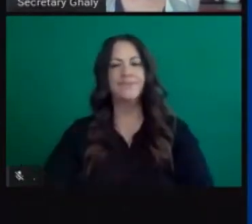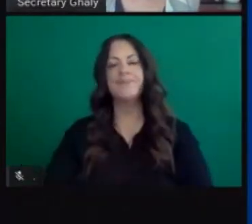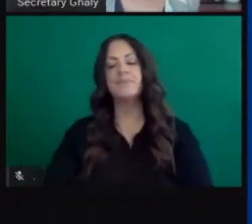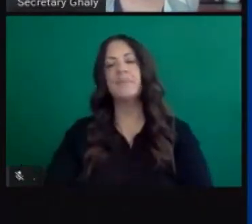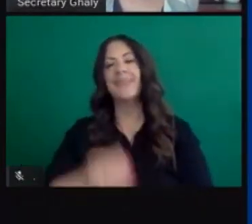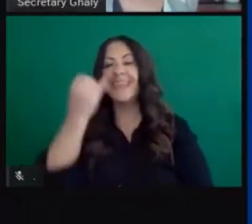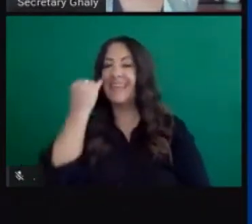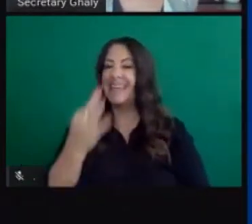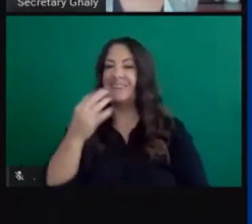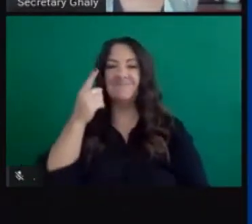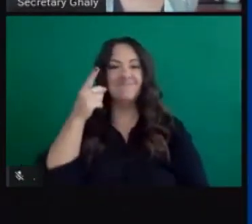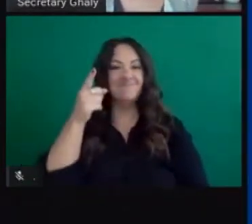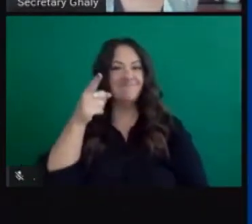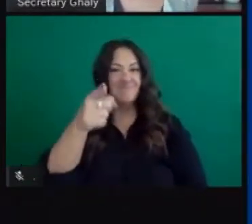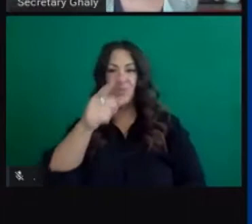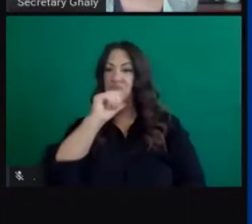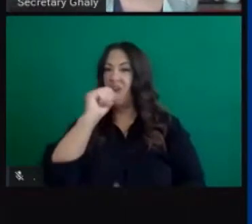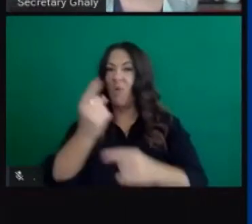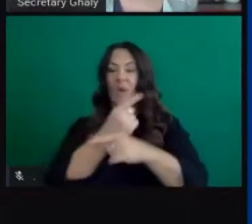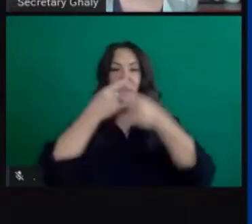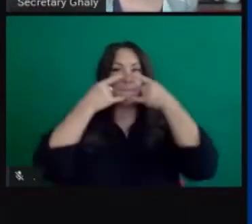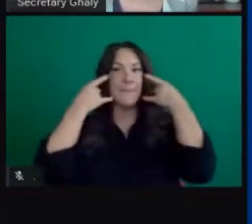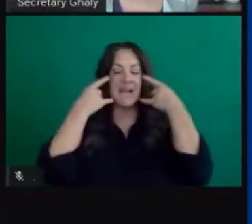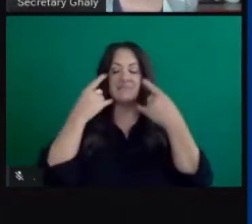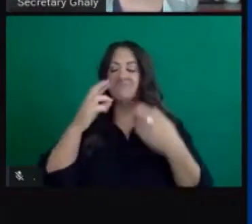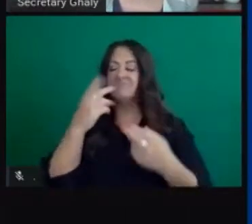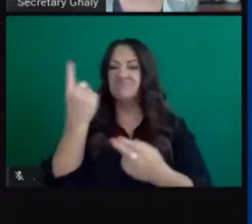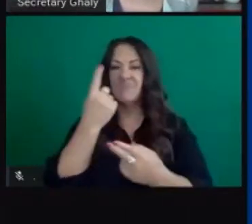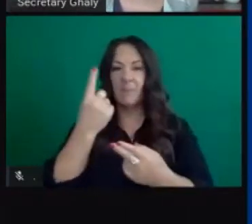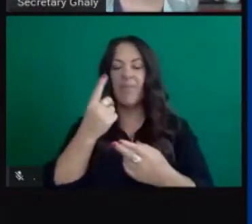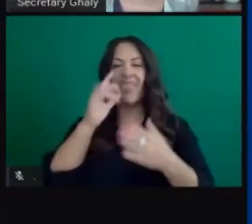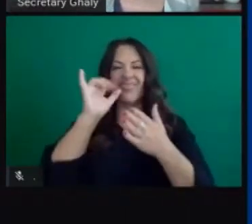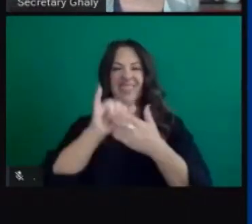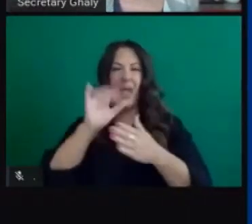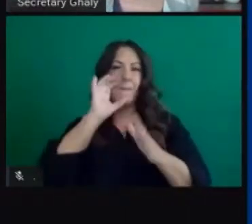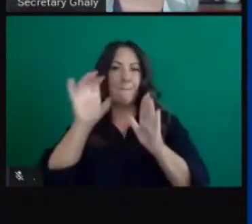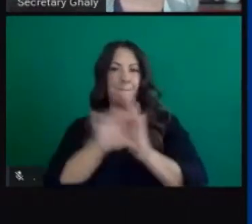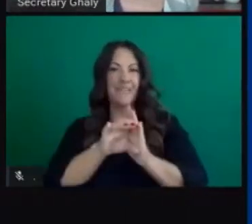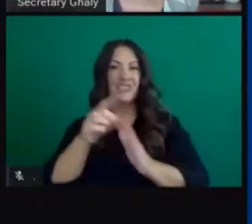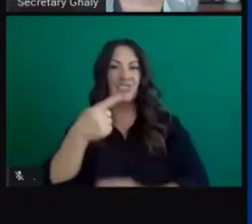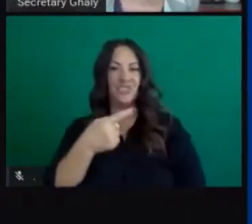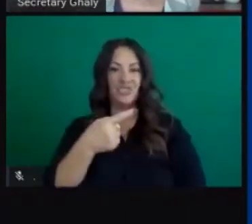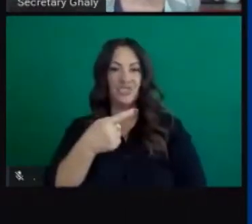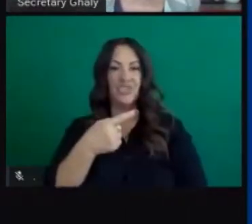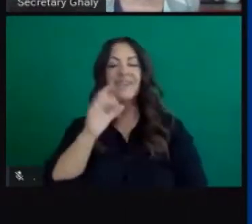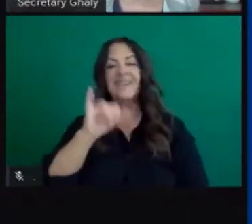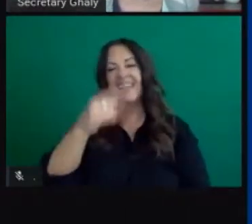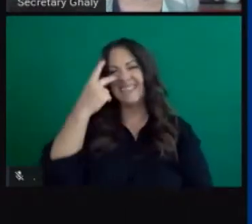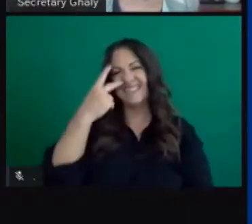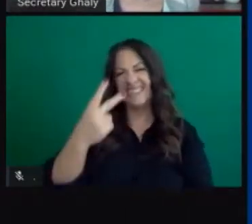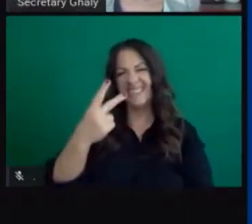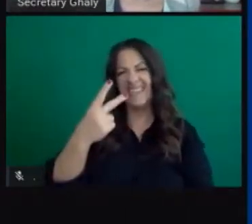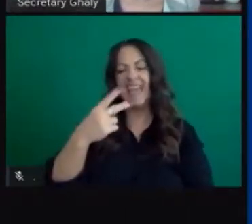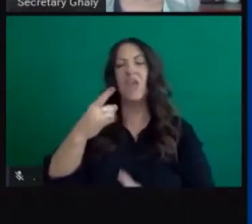not wearing masks and there's a lot of transmission of droplets back and forth, how quickly, again, this virus can transmit.